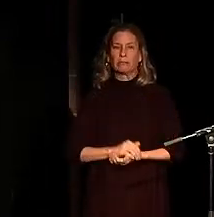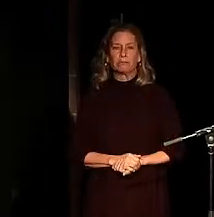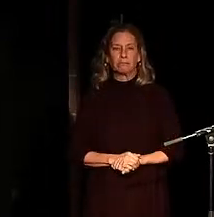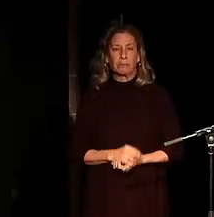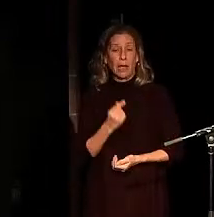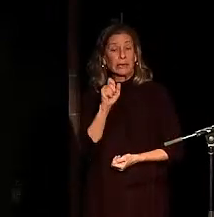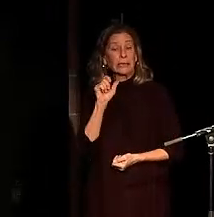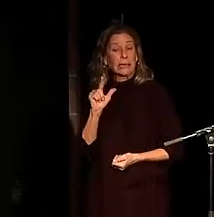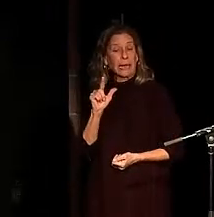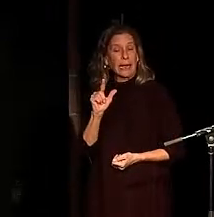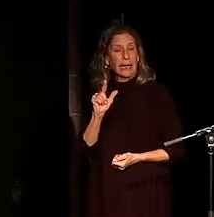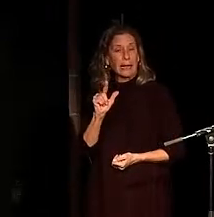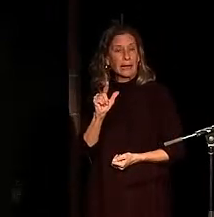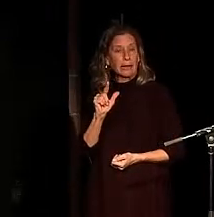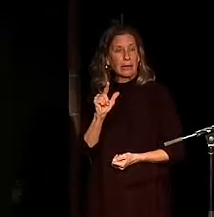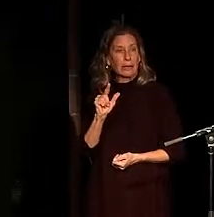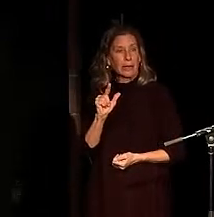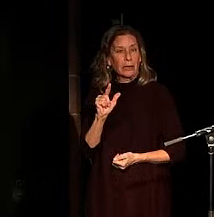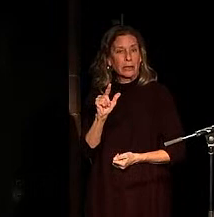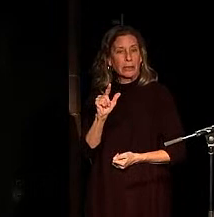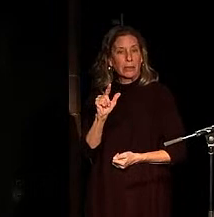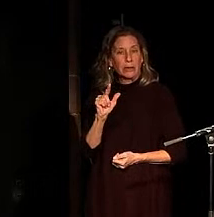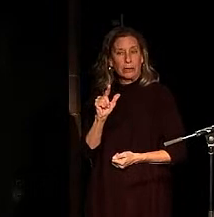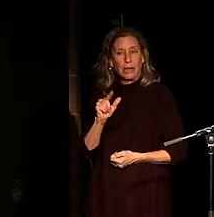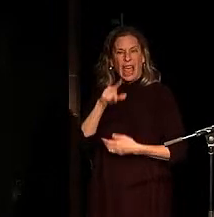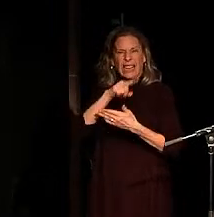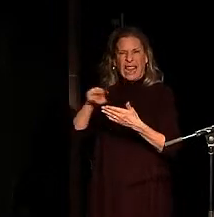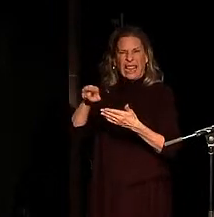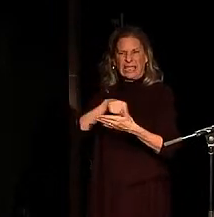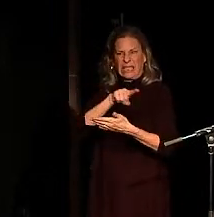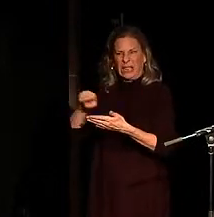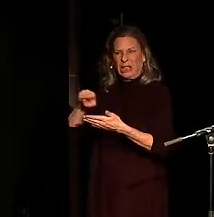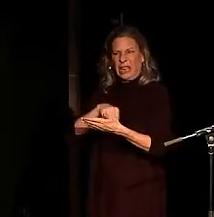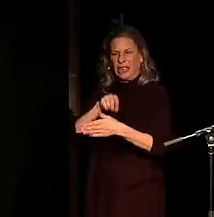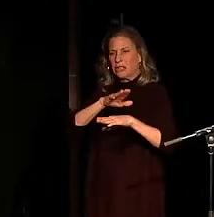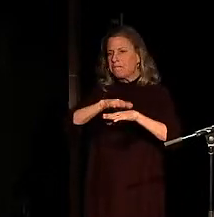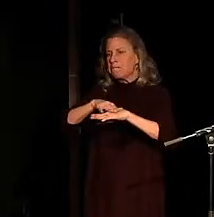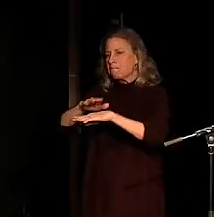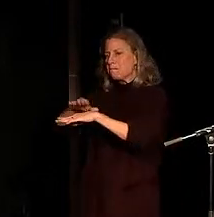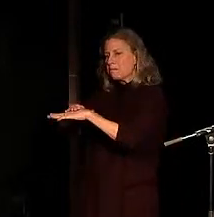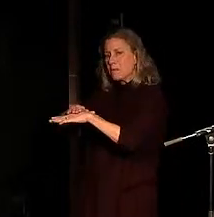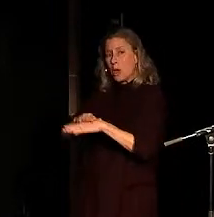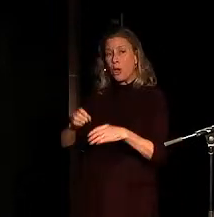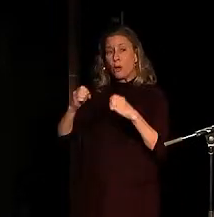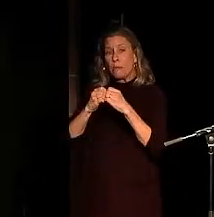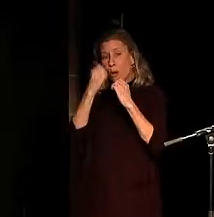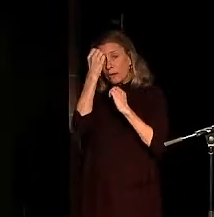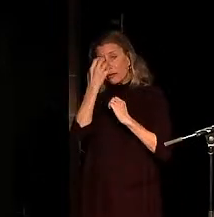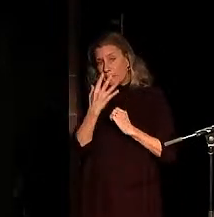Gail, I always worry about the bursar cancellations on our students. Can you tell us the latest?